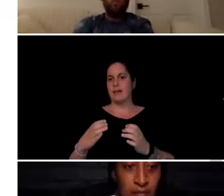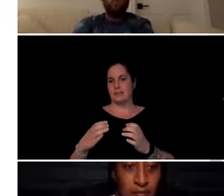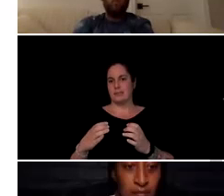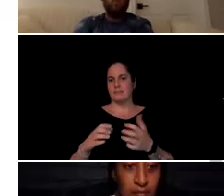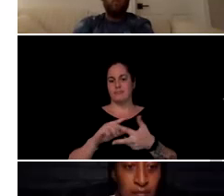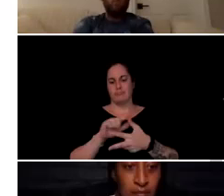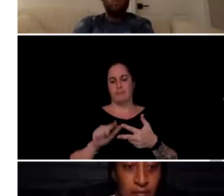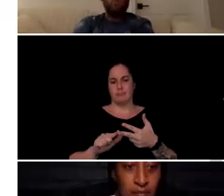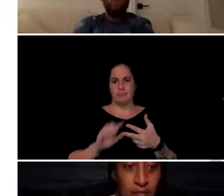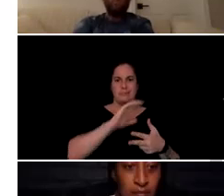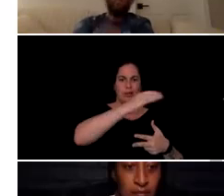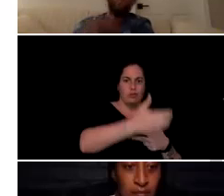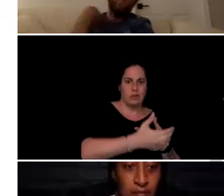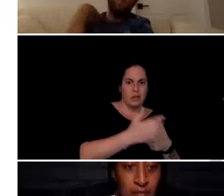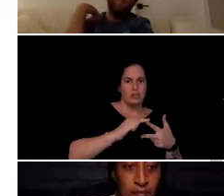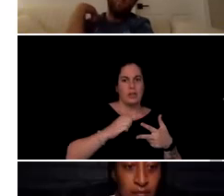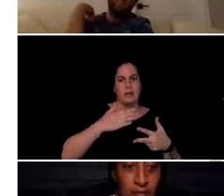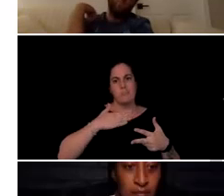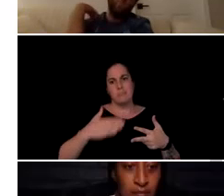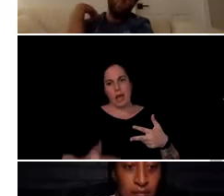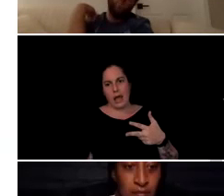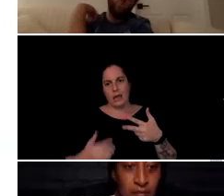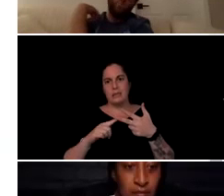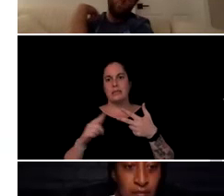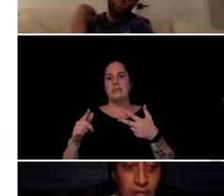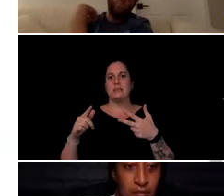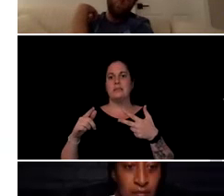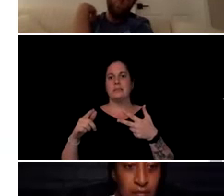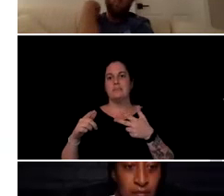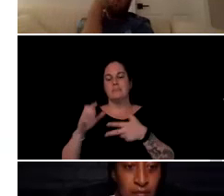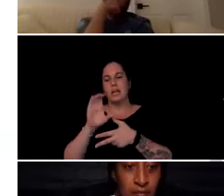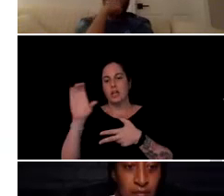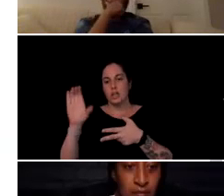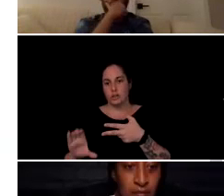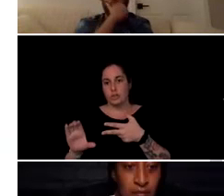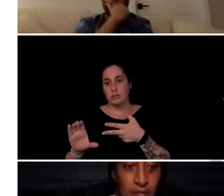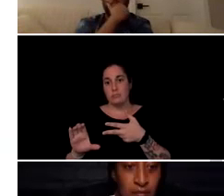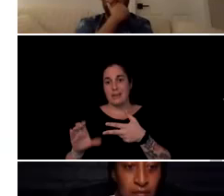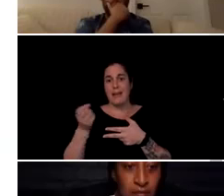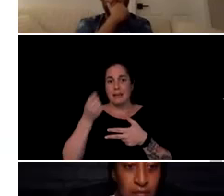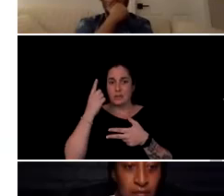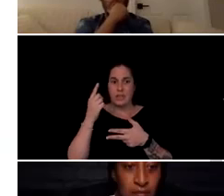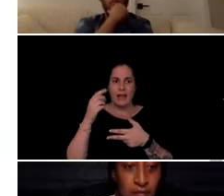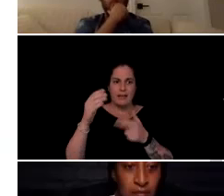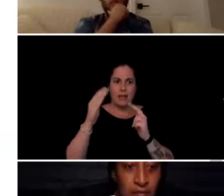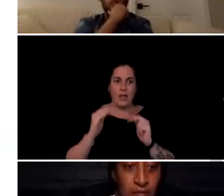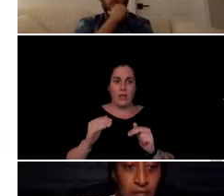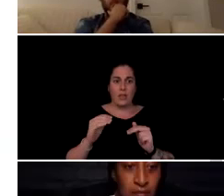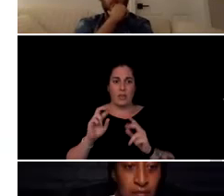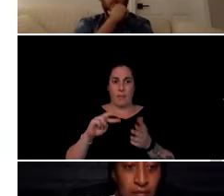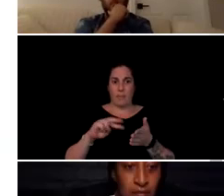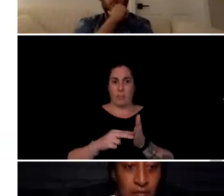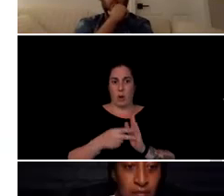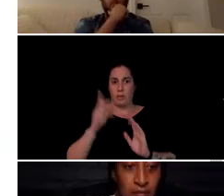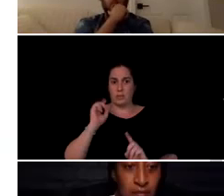And so, and you won't have any issue with this. Says the purpose of the paper is clear from the very beginning, and the name and author of the article is